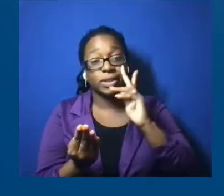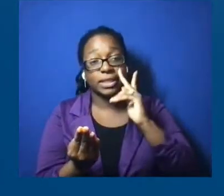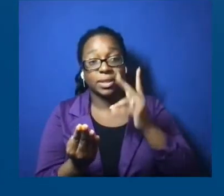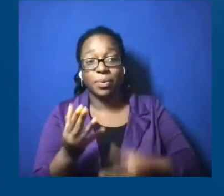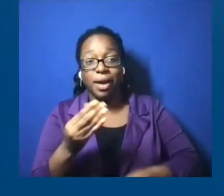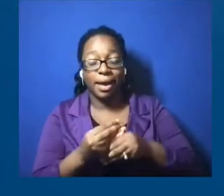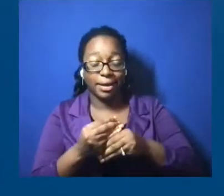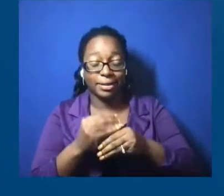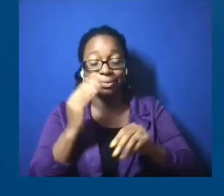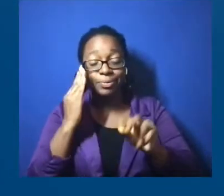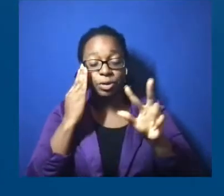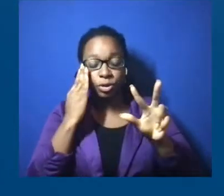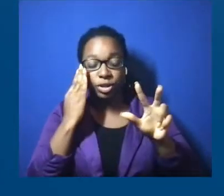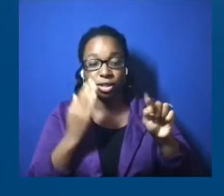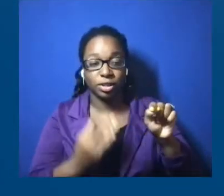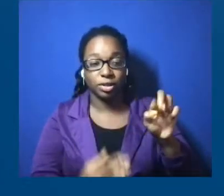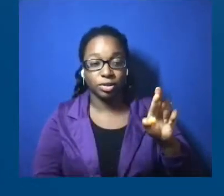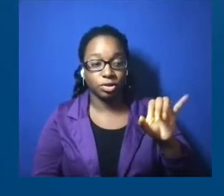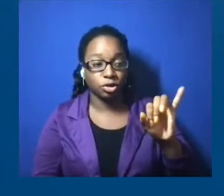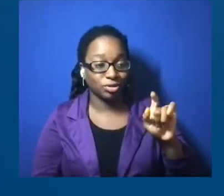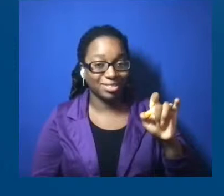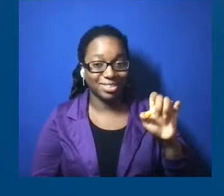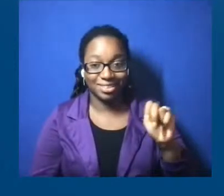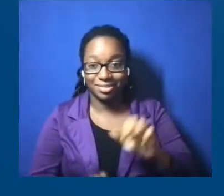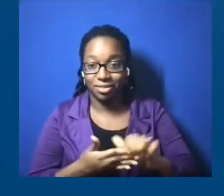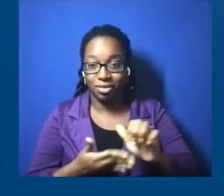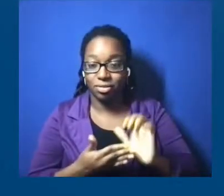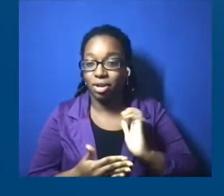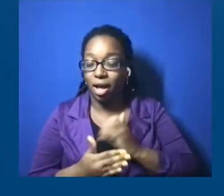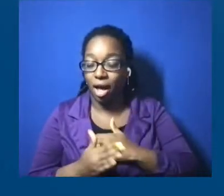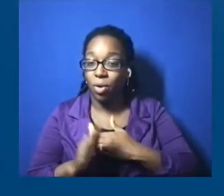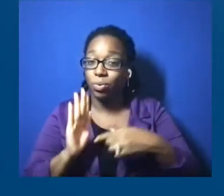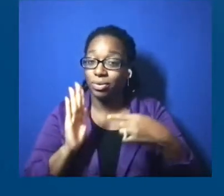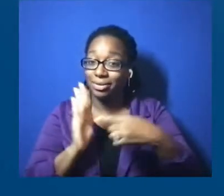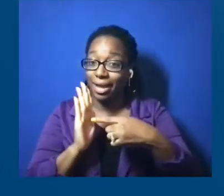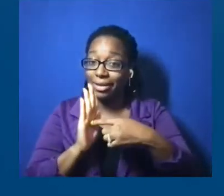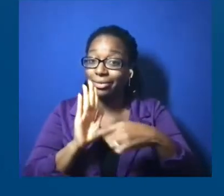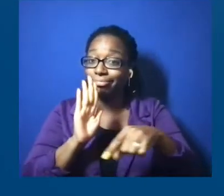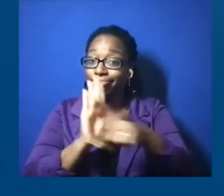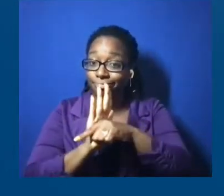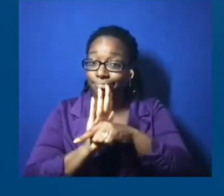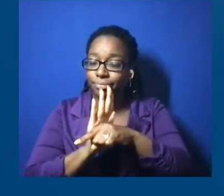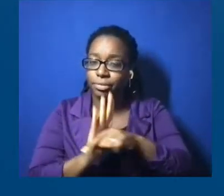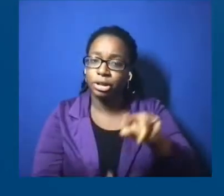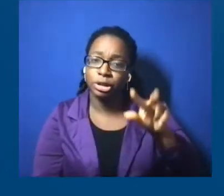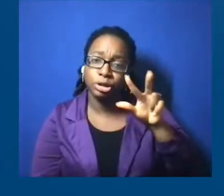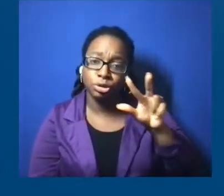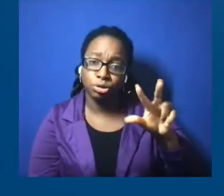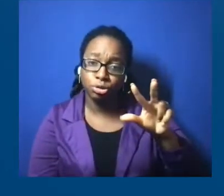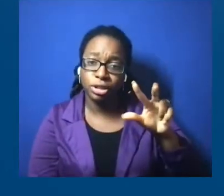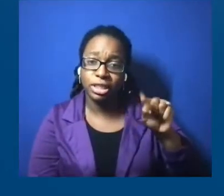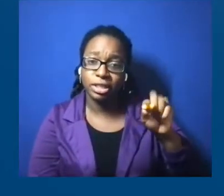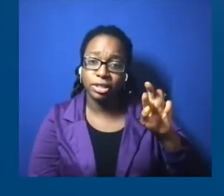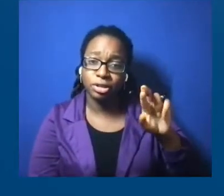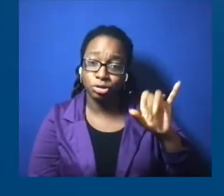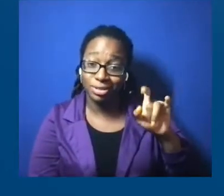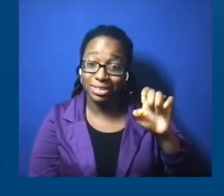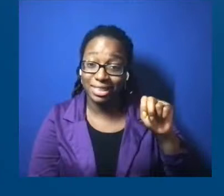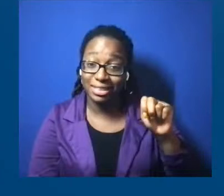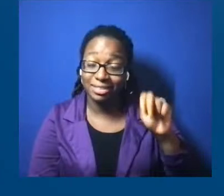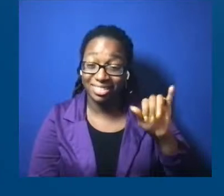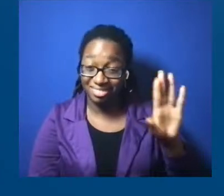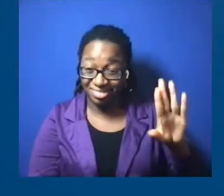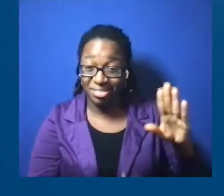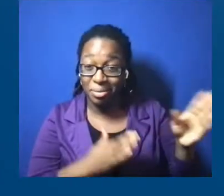$3 trillion to the deficit. $3 trillion. That's their plan. Massive deficits that